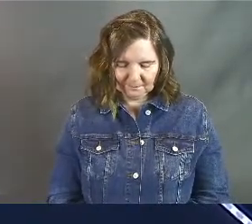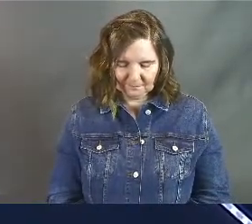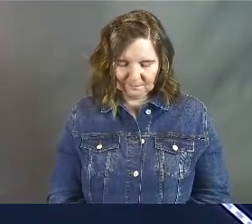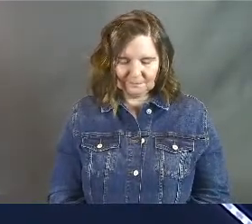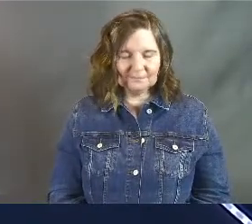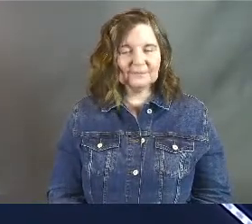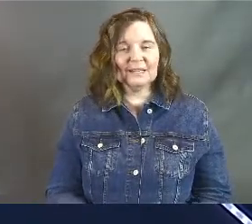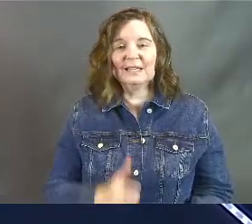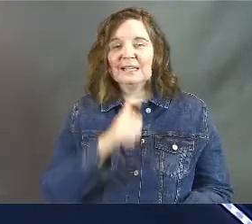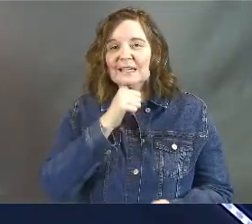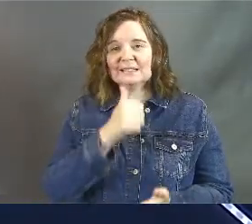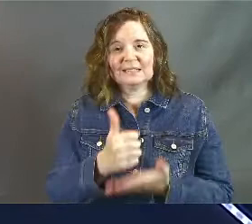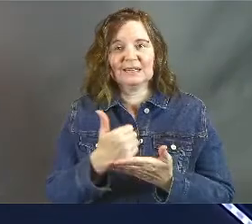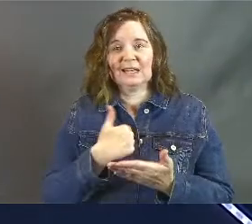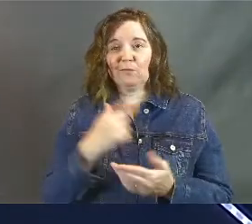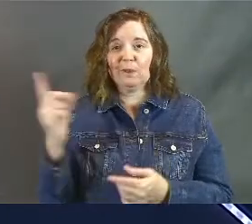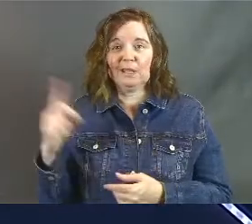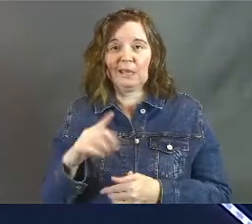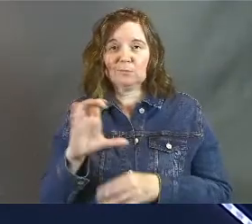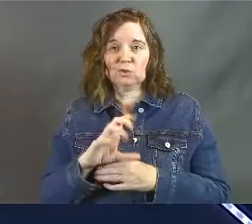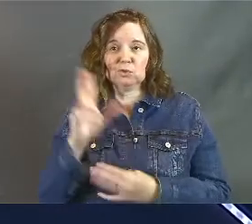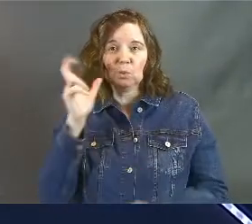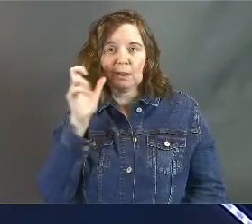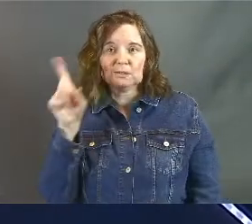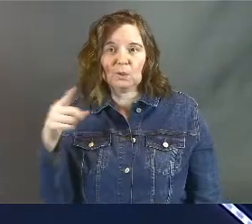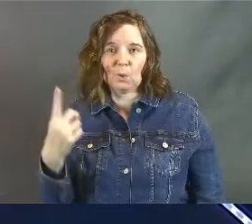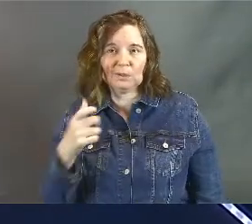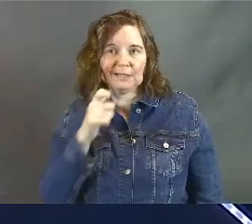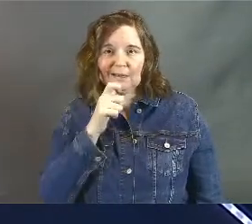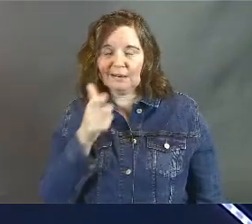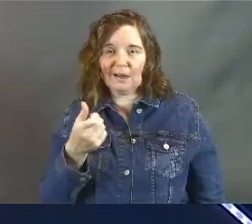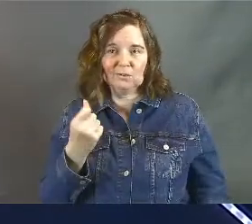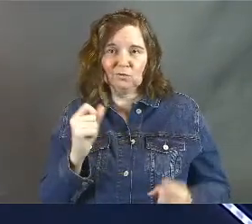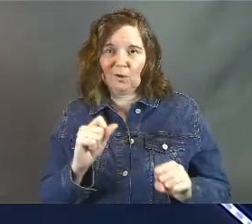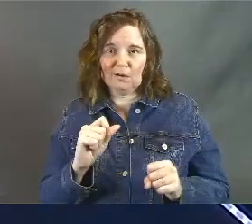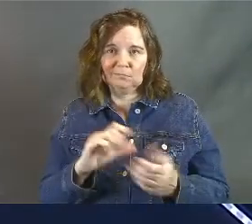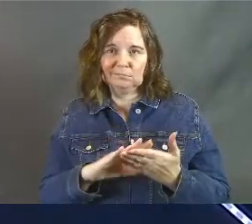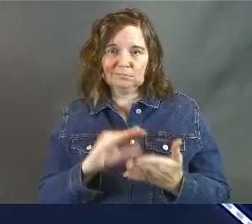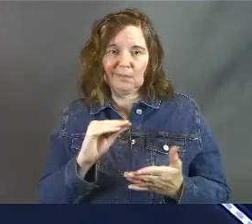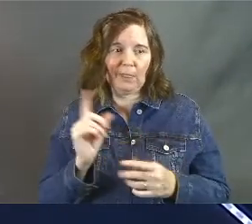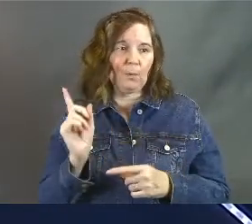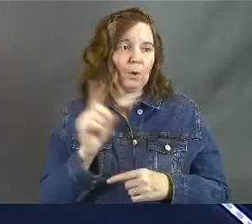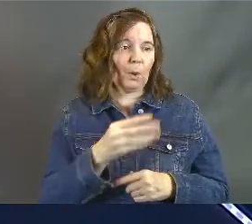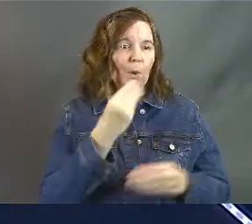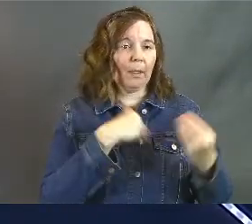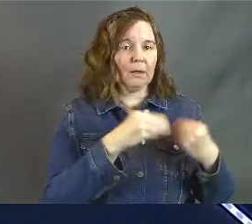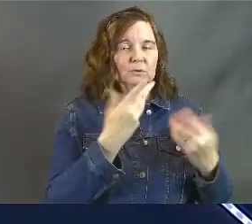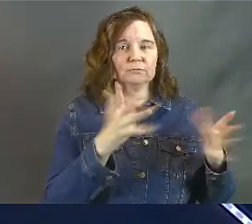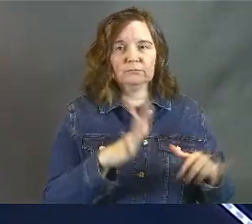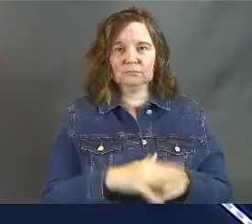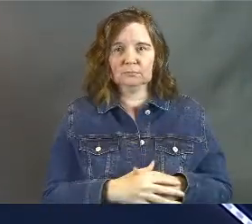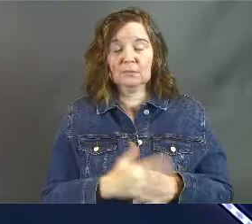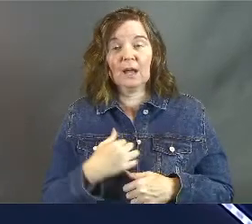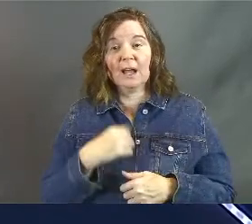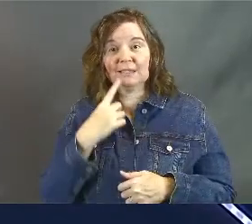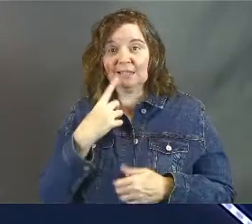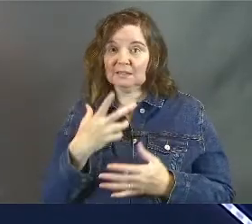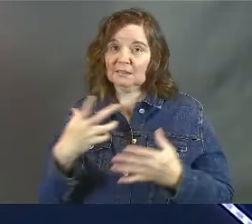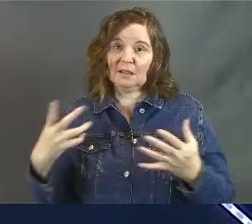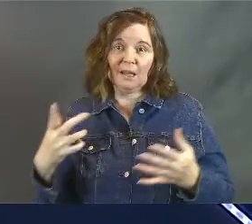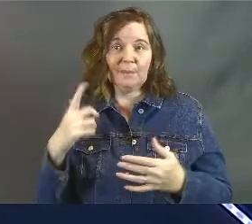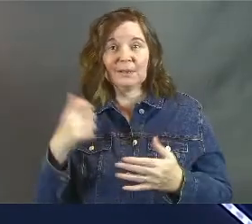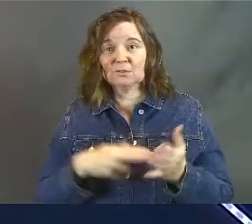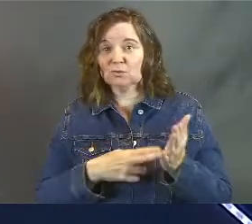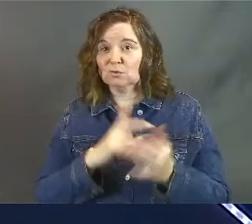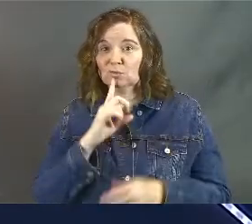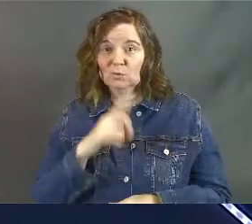It doesn't help us if we just came to church to listen and then we go to lunch. I say this a lot because